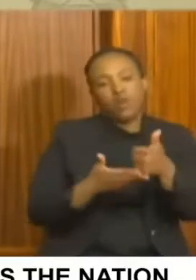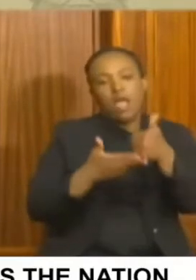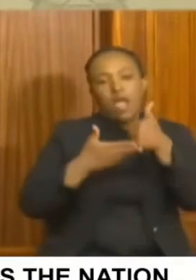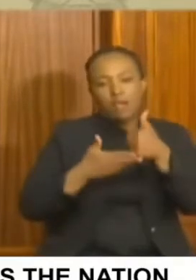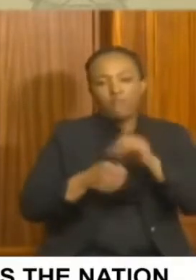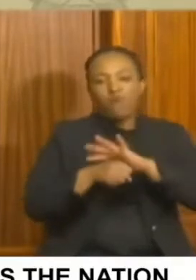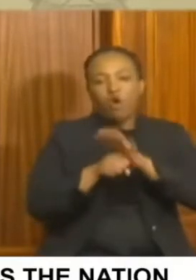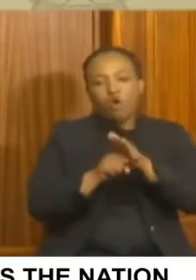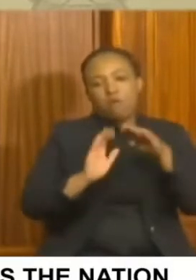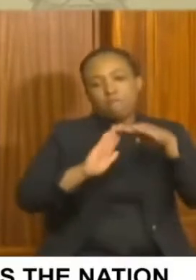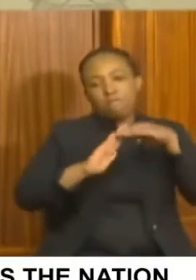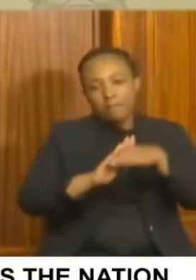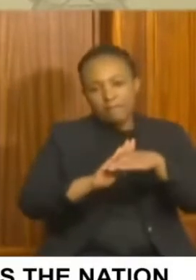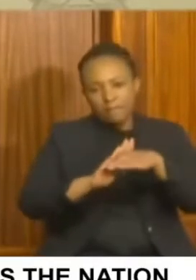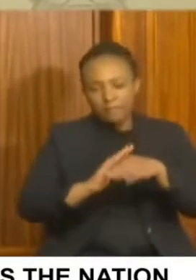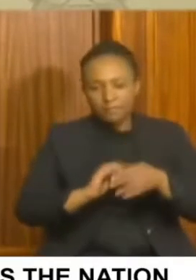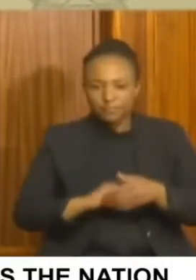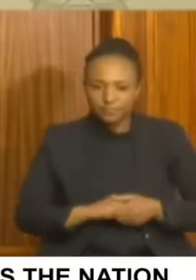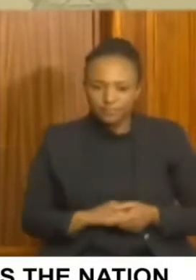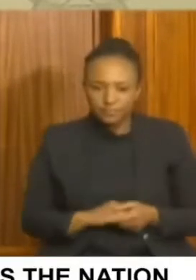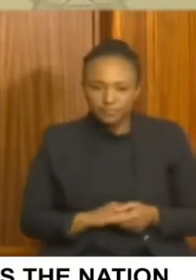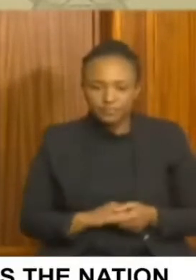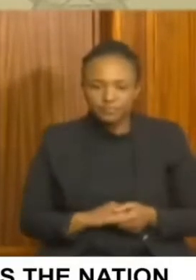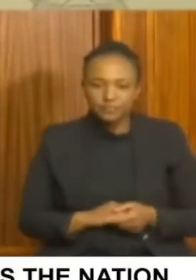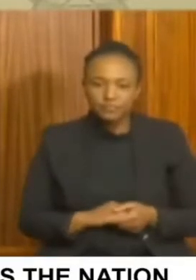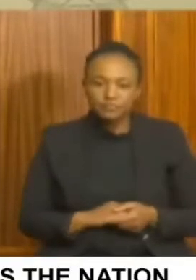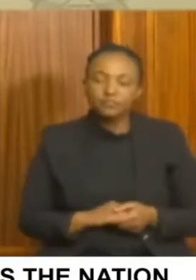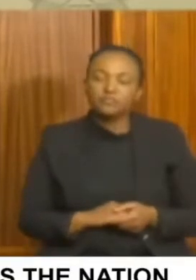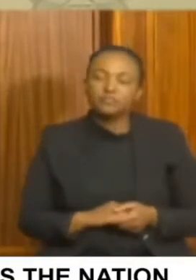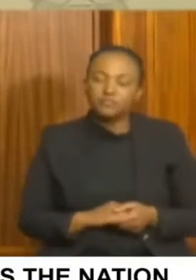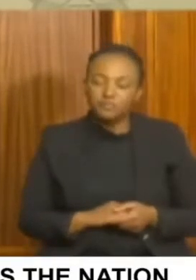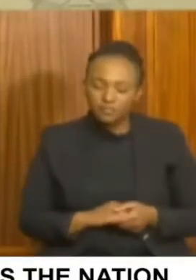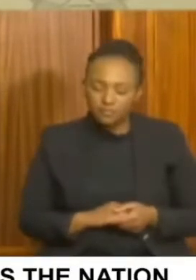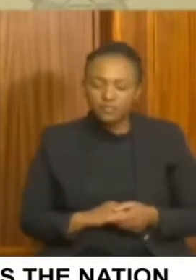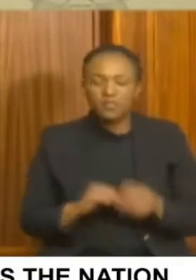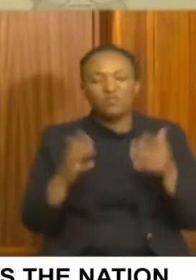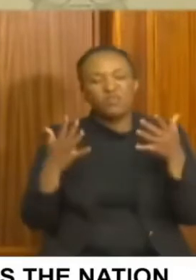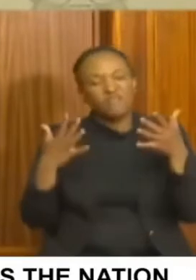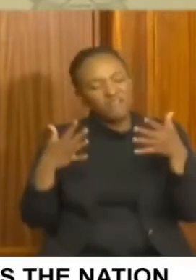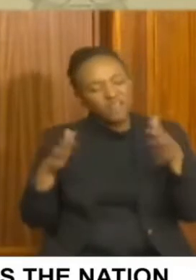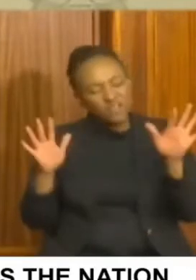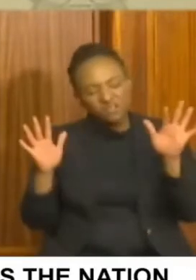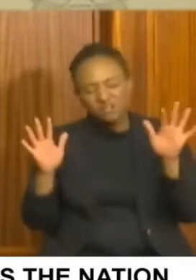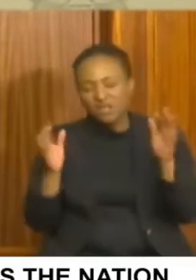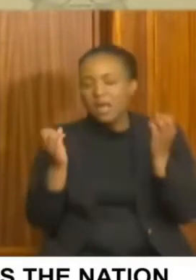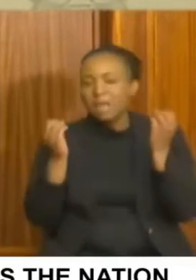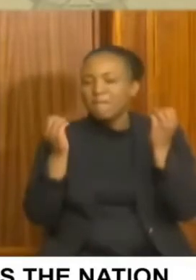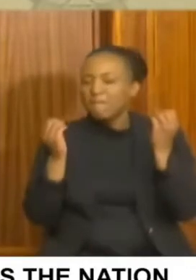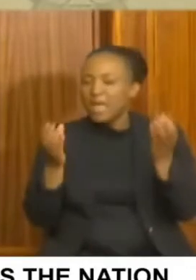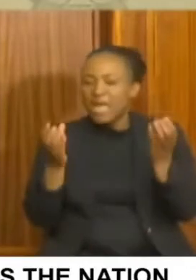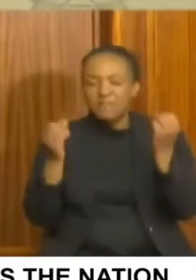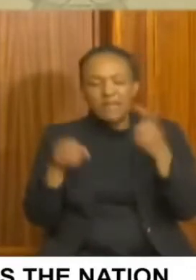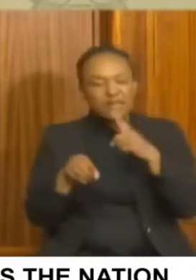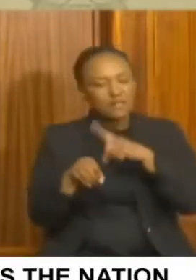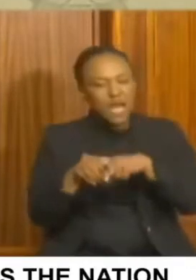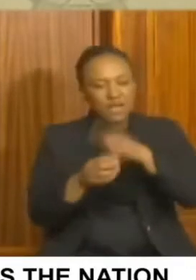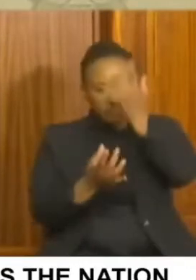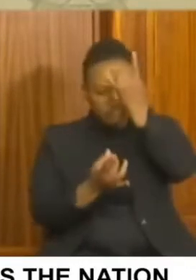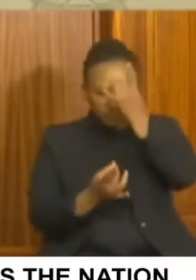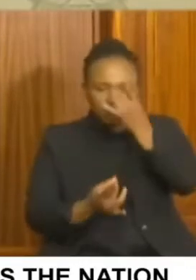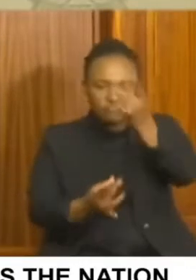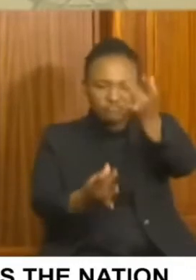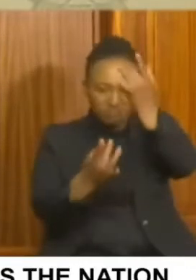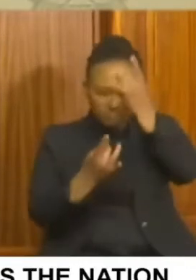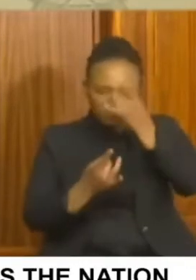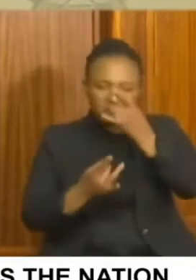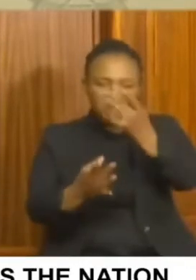Vote the ANC out. That would make all the difference. Now, we've spoken about this many times. Yes, you have. But it does